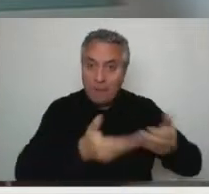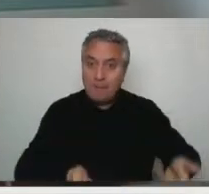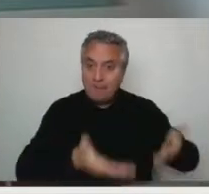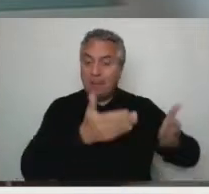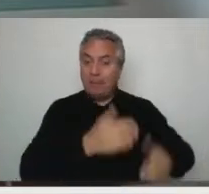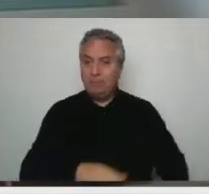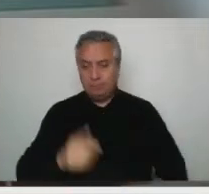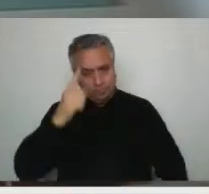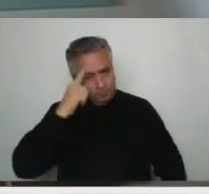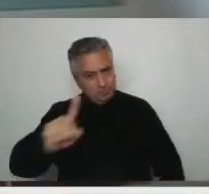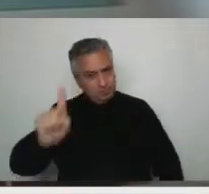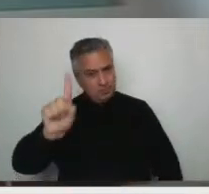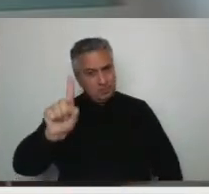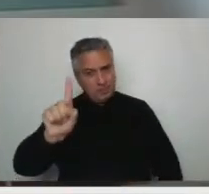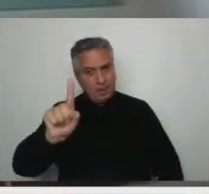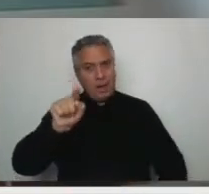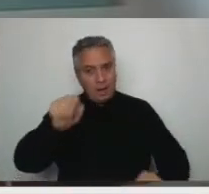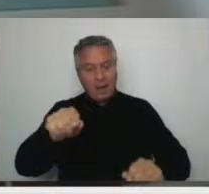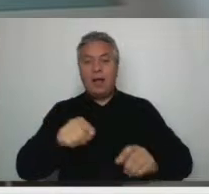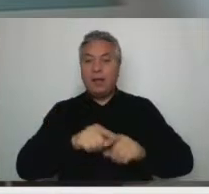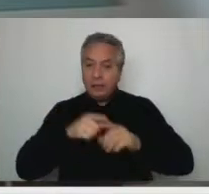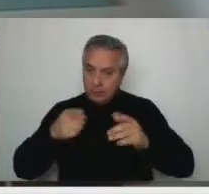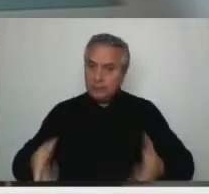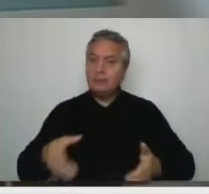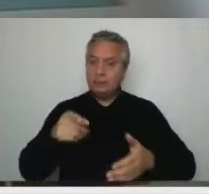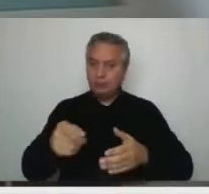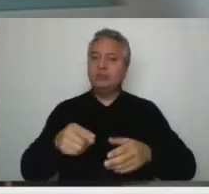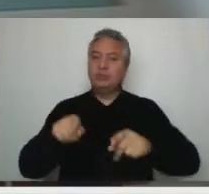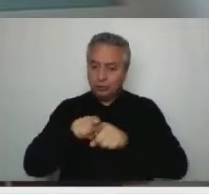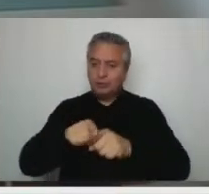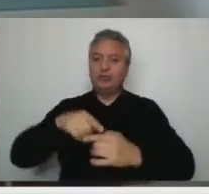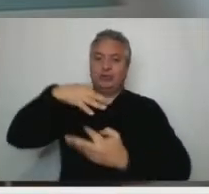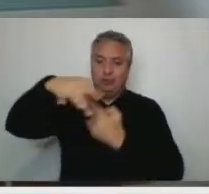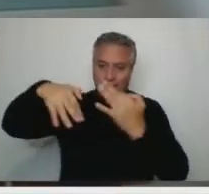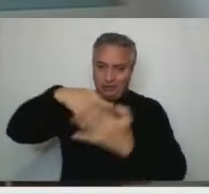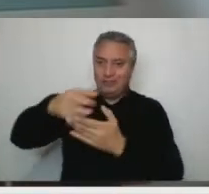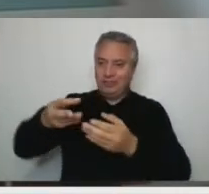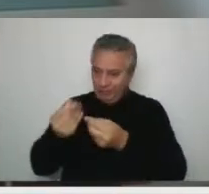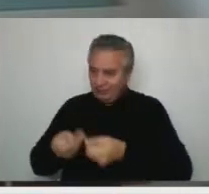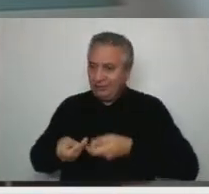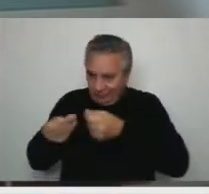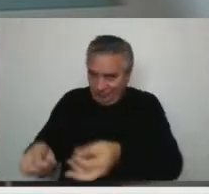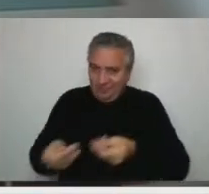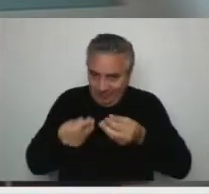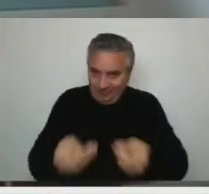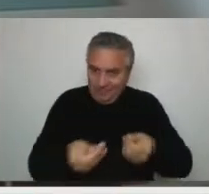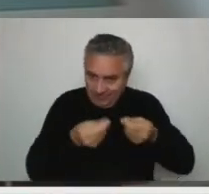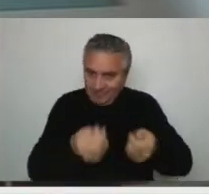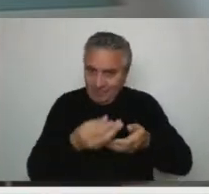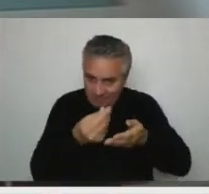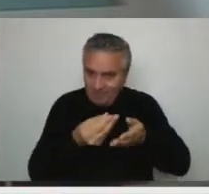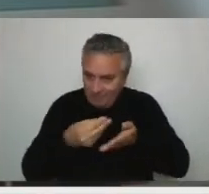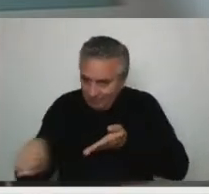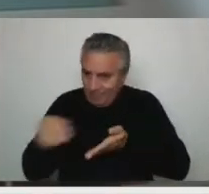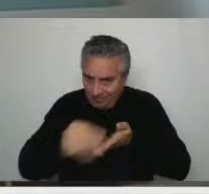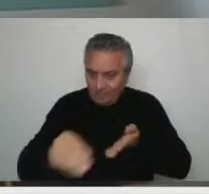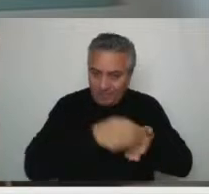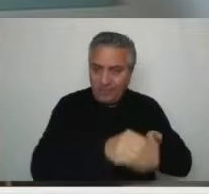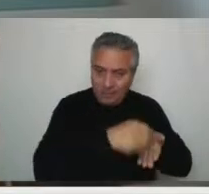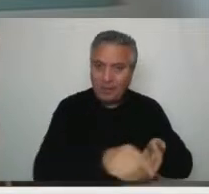social determinants of health. So, this sort of dawned on me after decades of